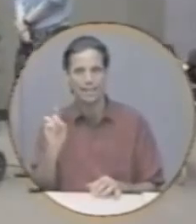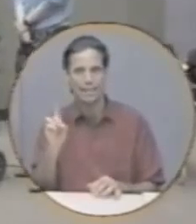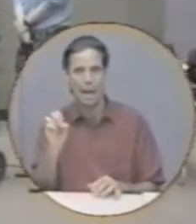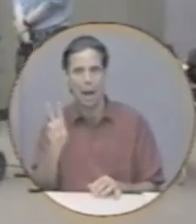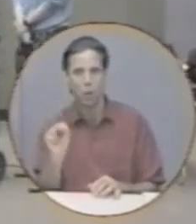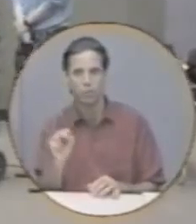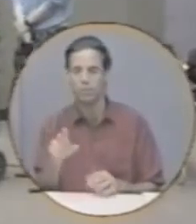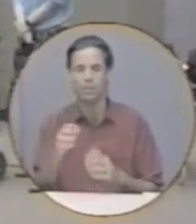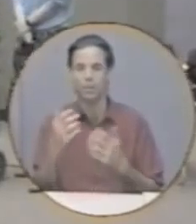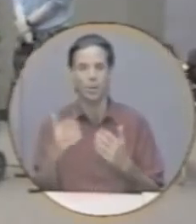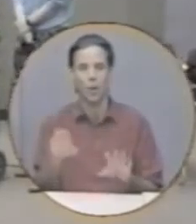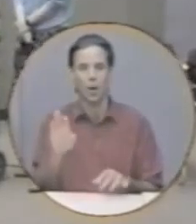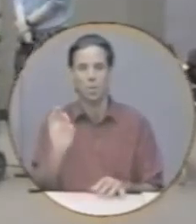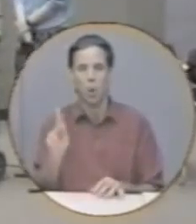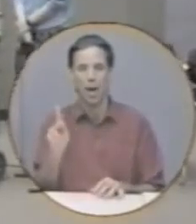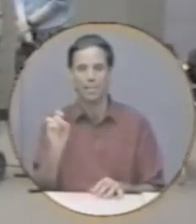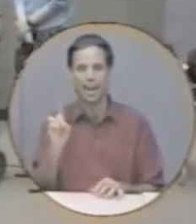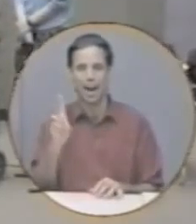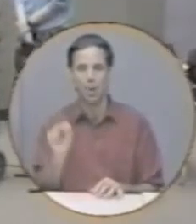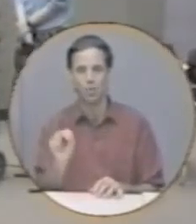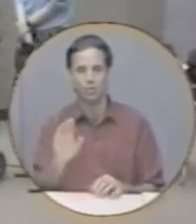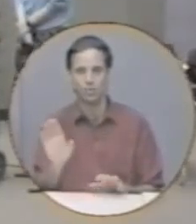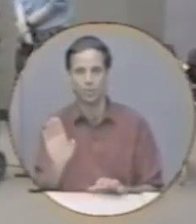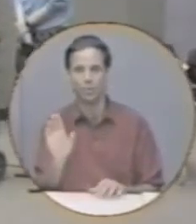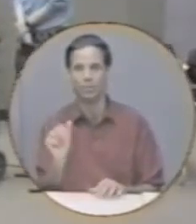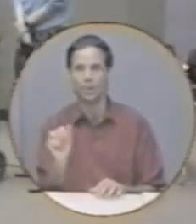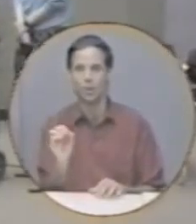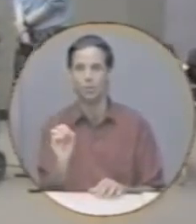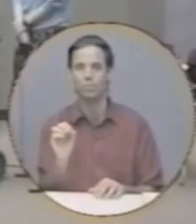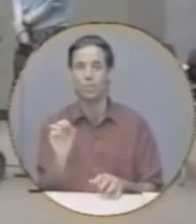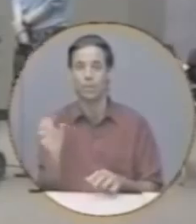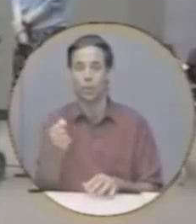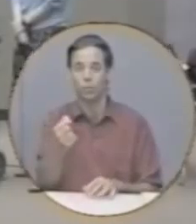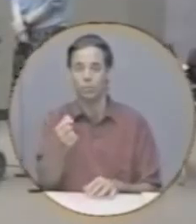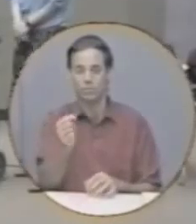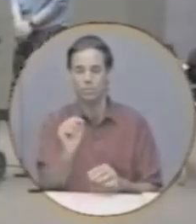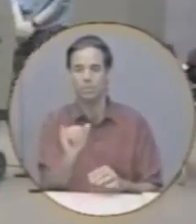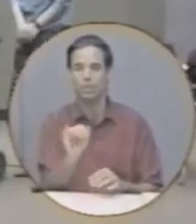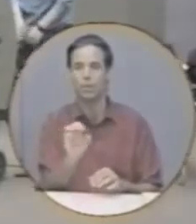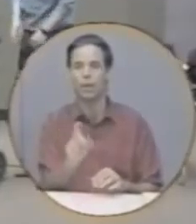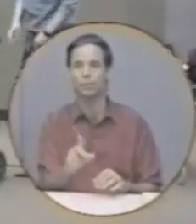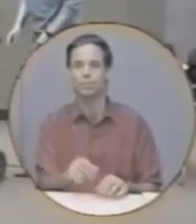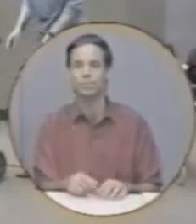wouldn't want to break down. Definitely not. So if you will hold this. Sure.